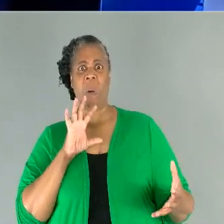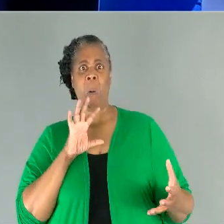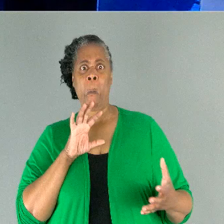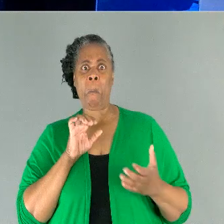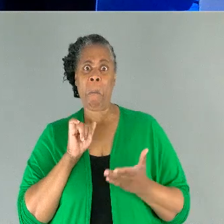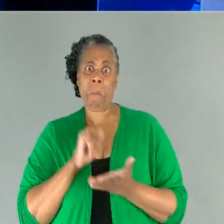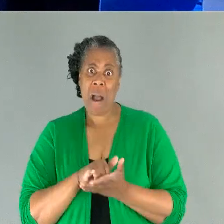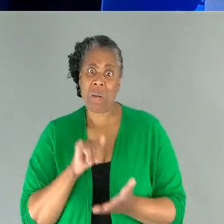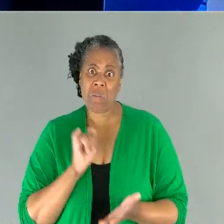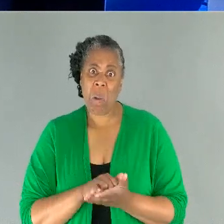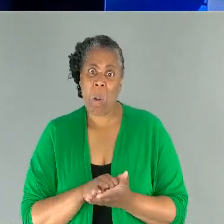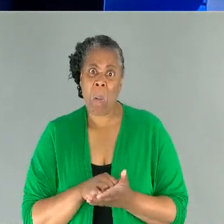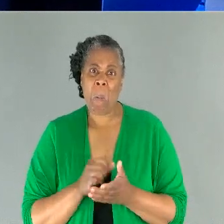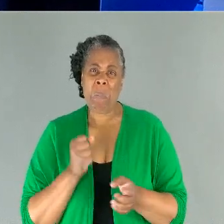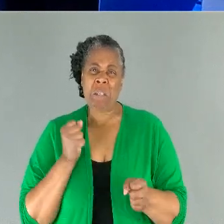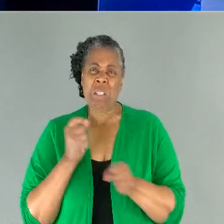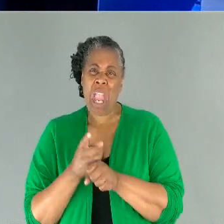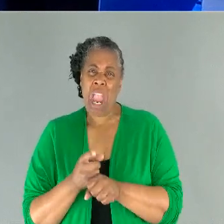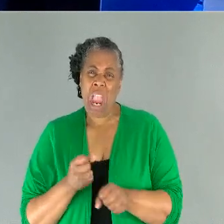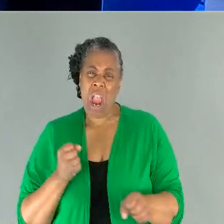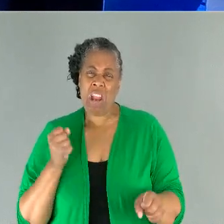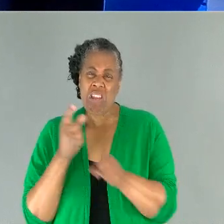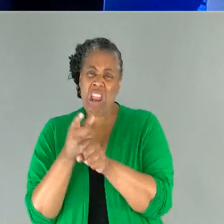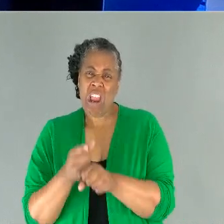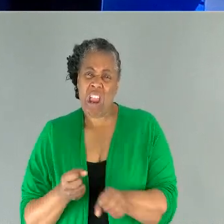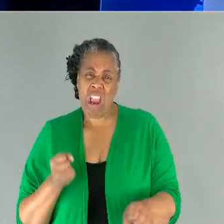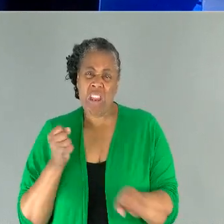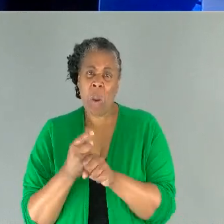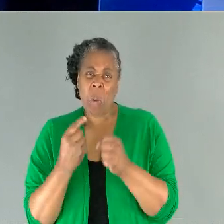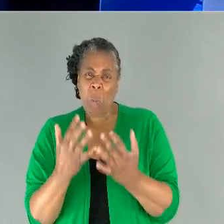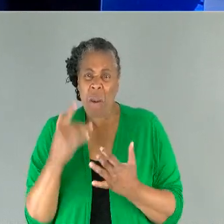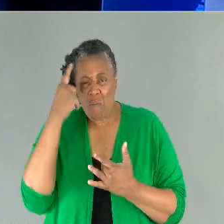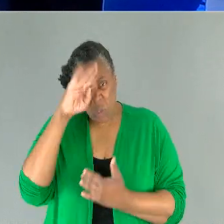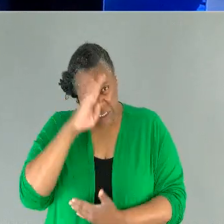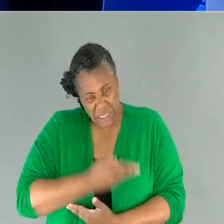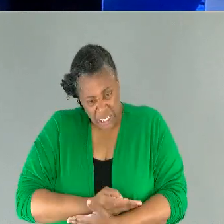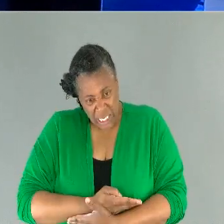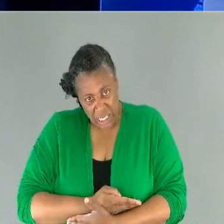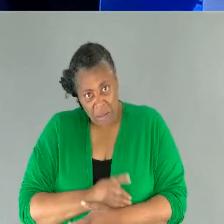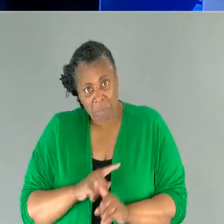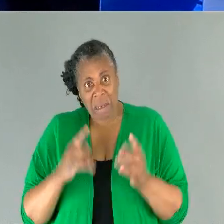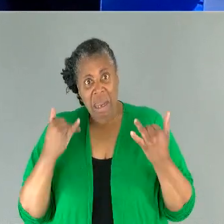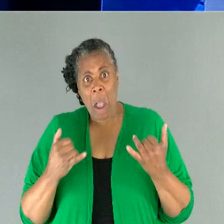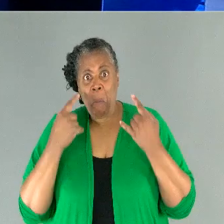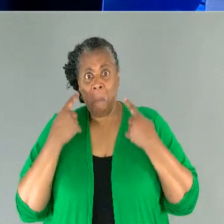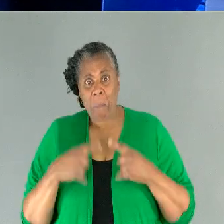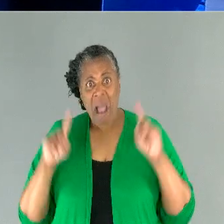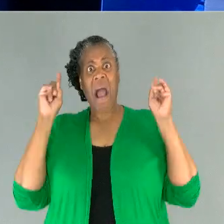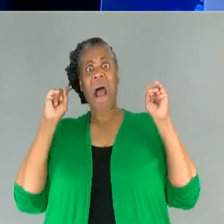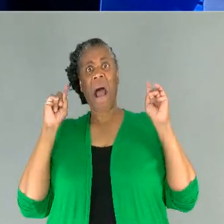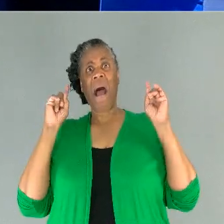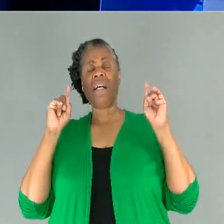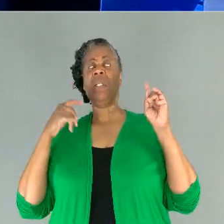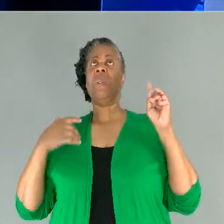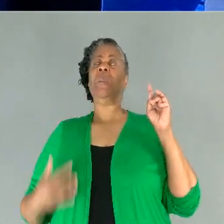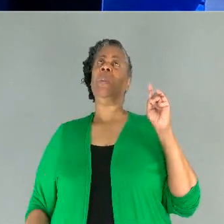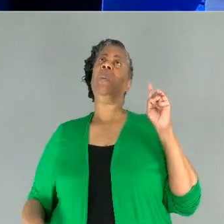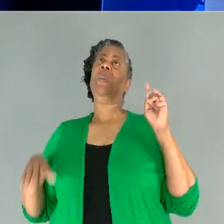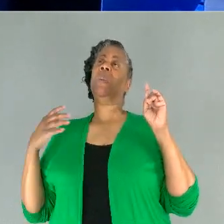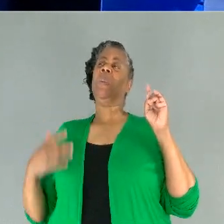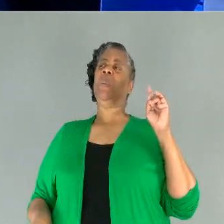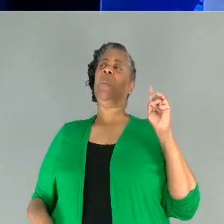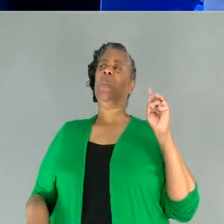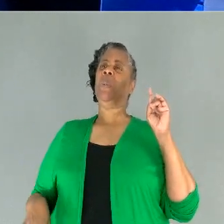Year after year, Sam, she's been waiting. And now the Lord has answered her prayer. She's holding